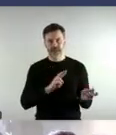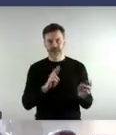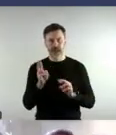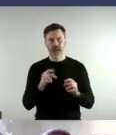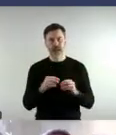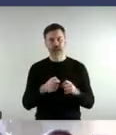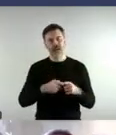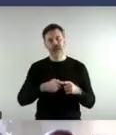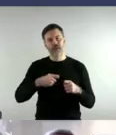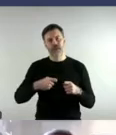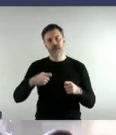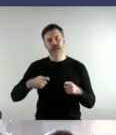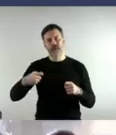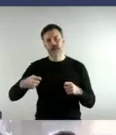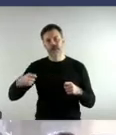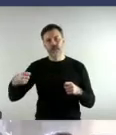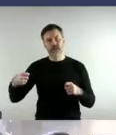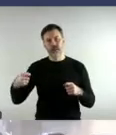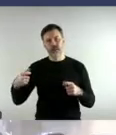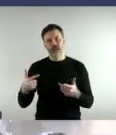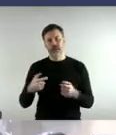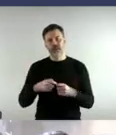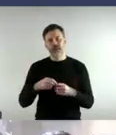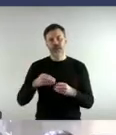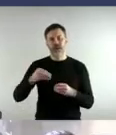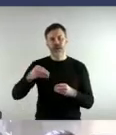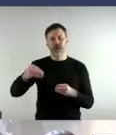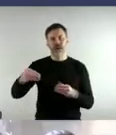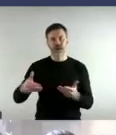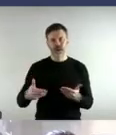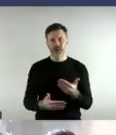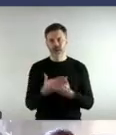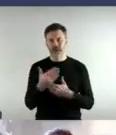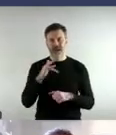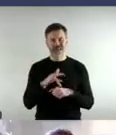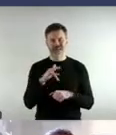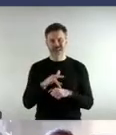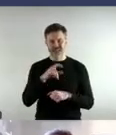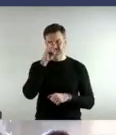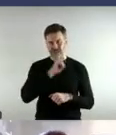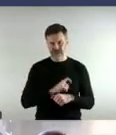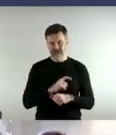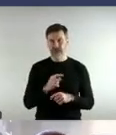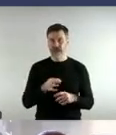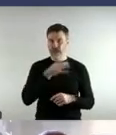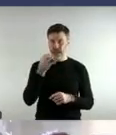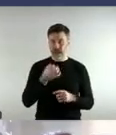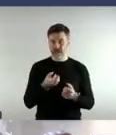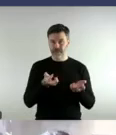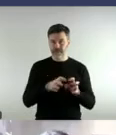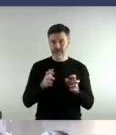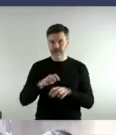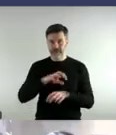crisis will be longer and the effects will not be as good as in a situation when we have a